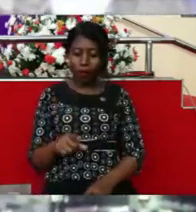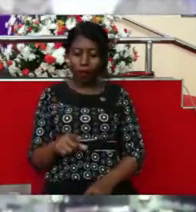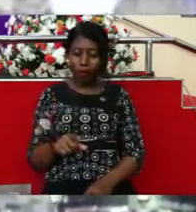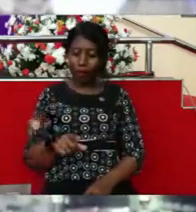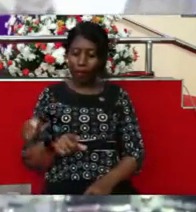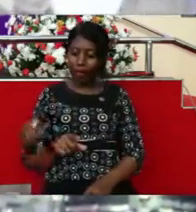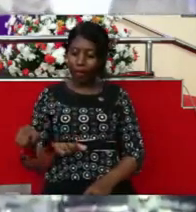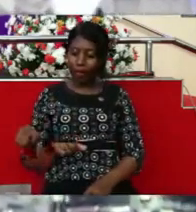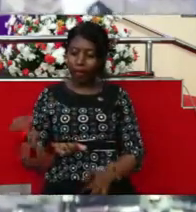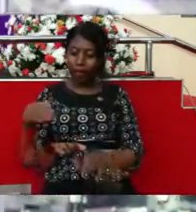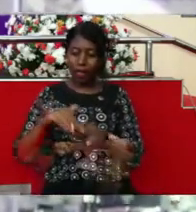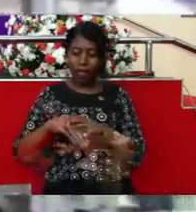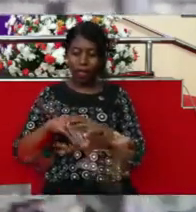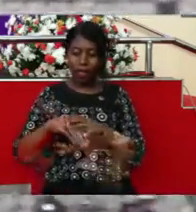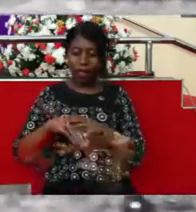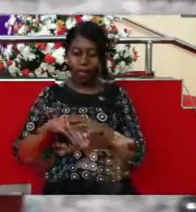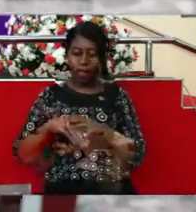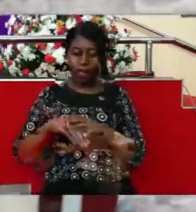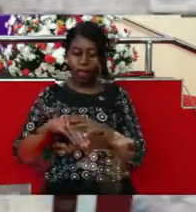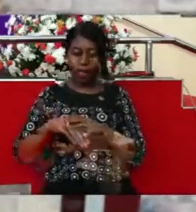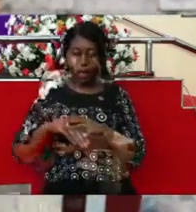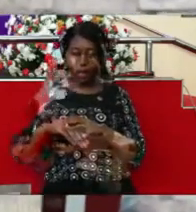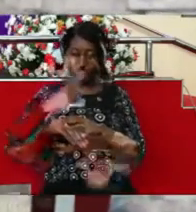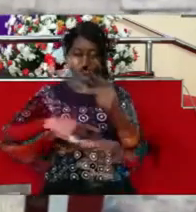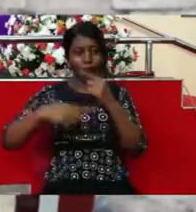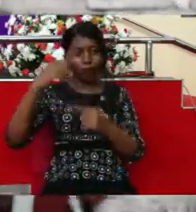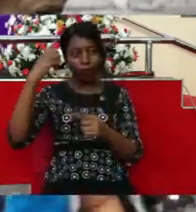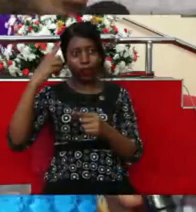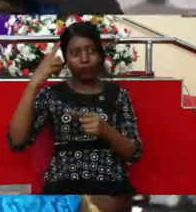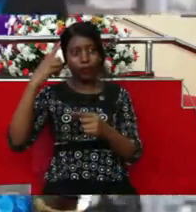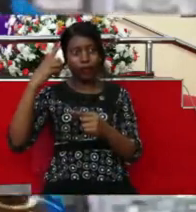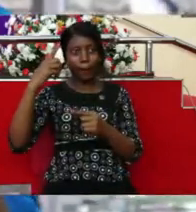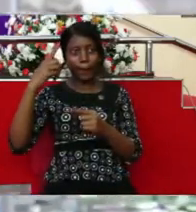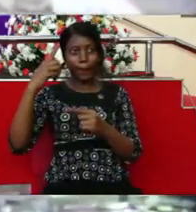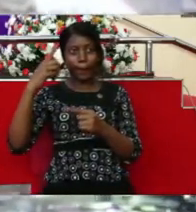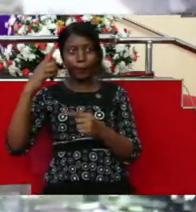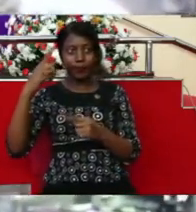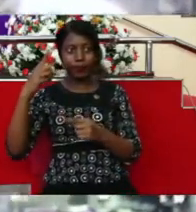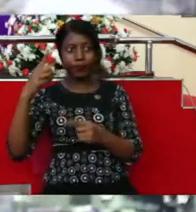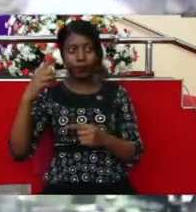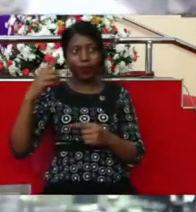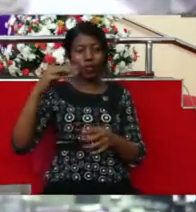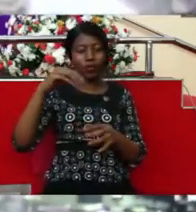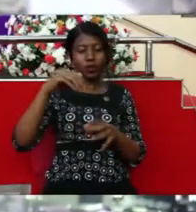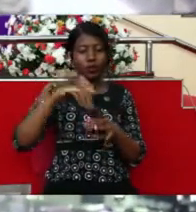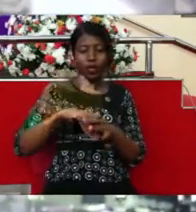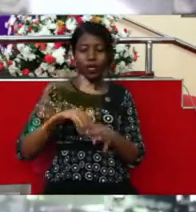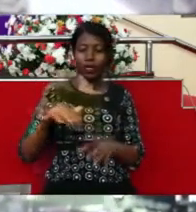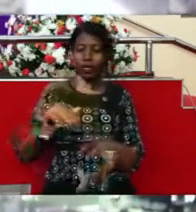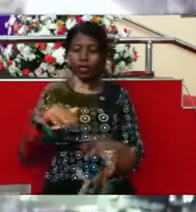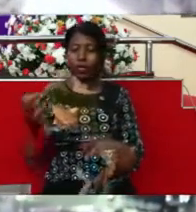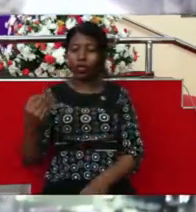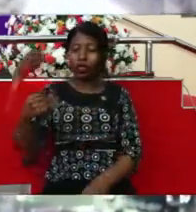yanasema waliopandwa katika nyumba ya Mungu wao, they will prosper in the courts of their God. Watanawiri katika makazi ya Mungu wao.